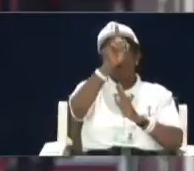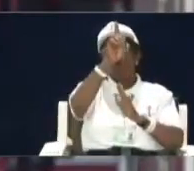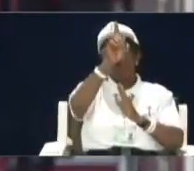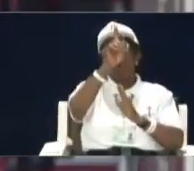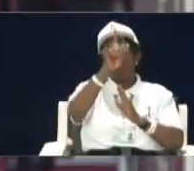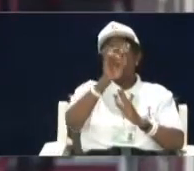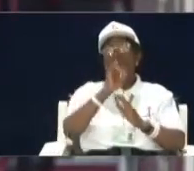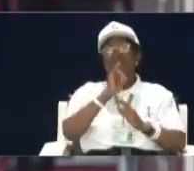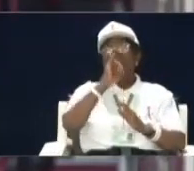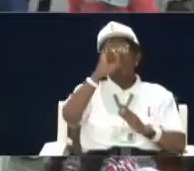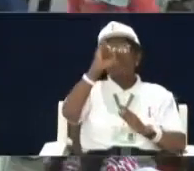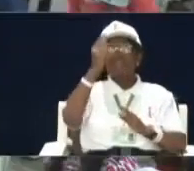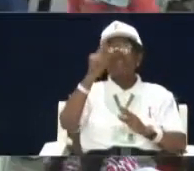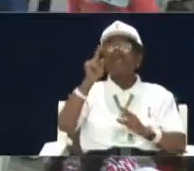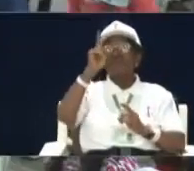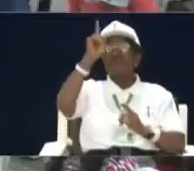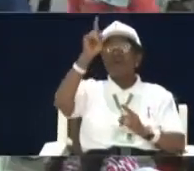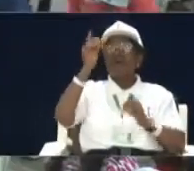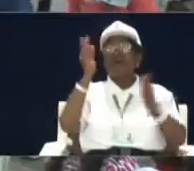is the one carrying you.